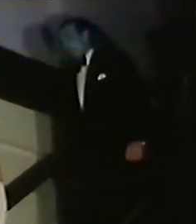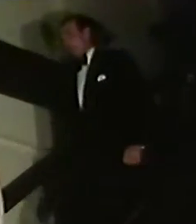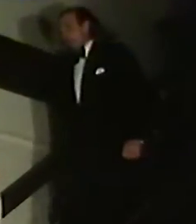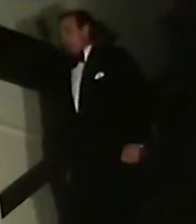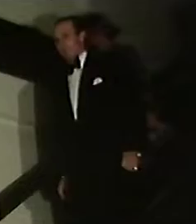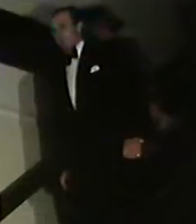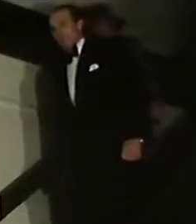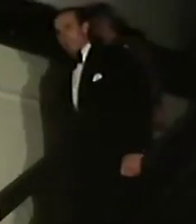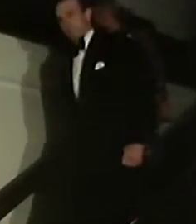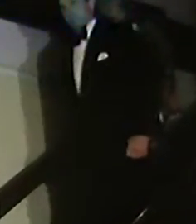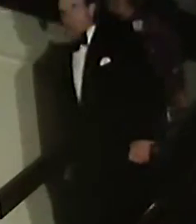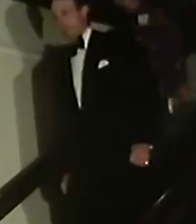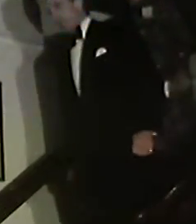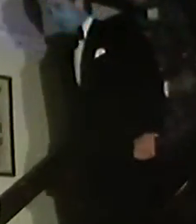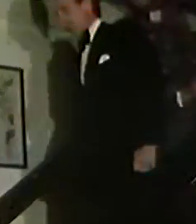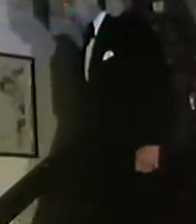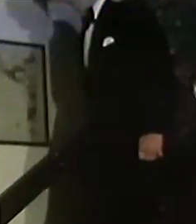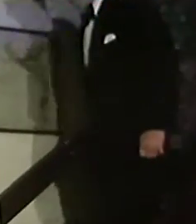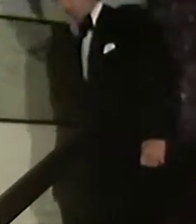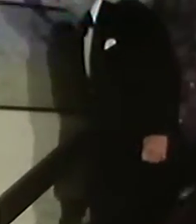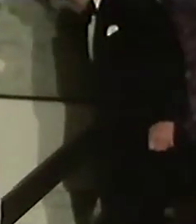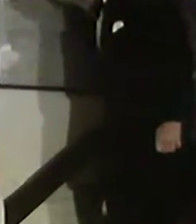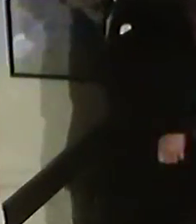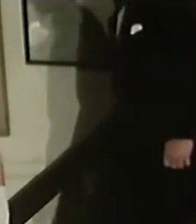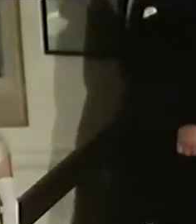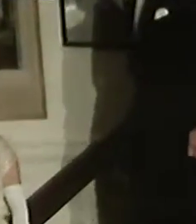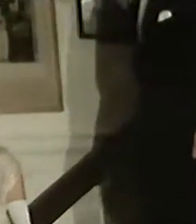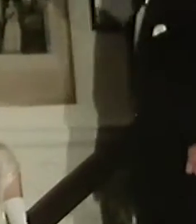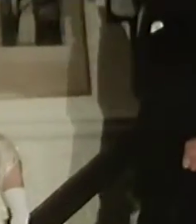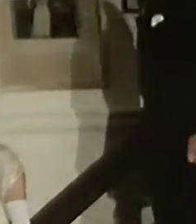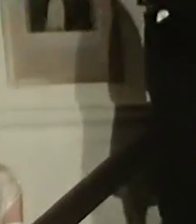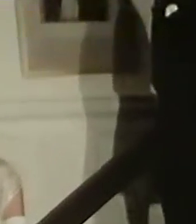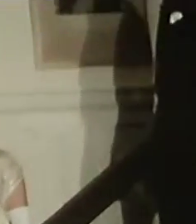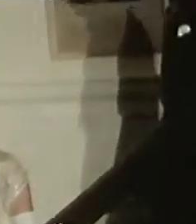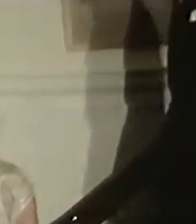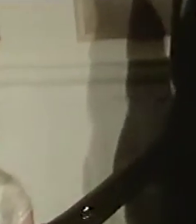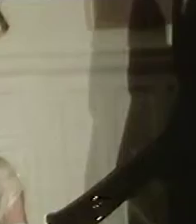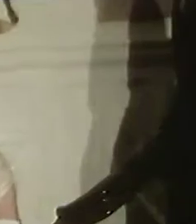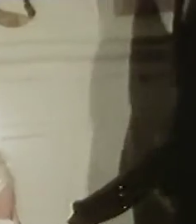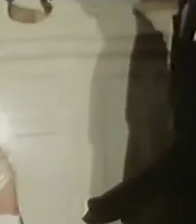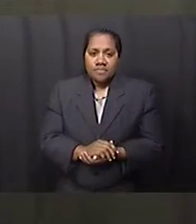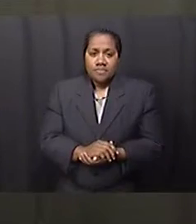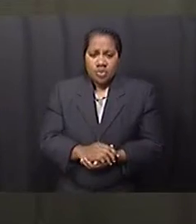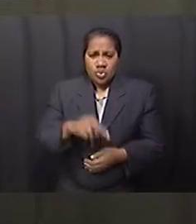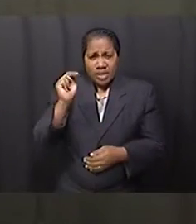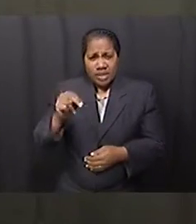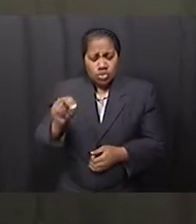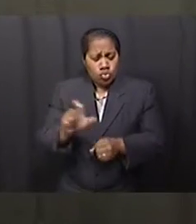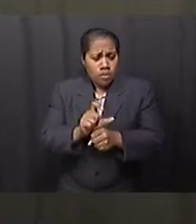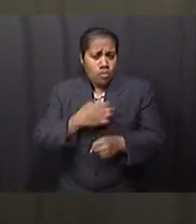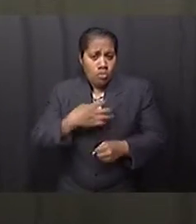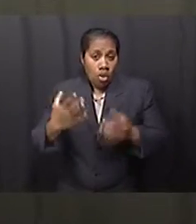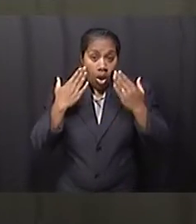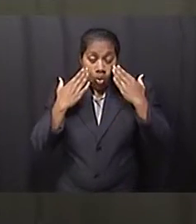will ensure that with approval of the National Trust of Fiji, the integrity of the Old Lady of Suva will be maintained. With the